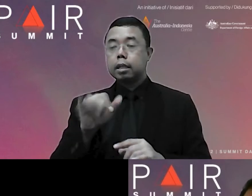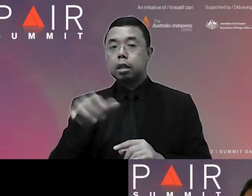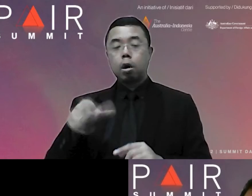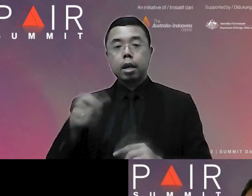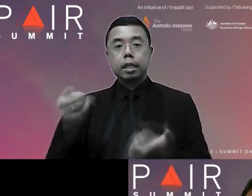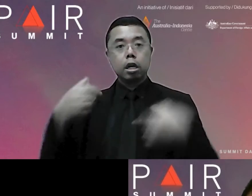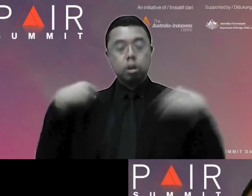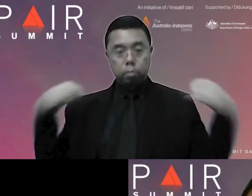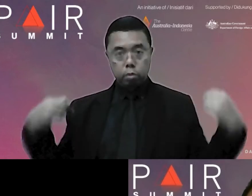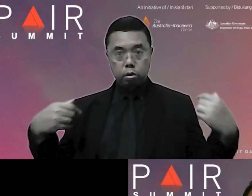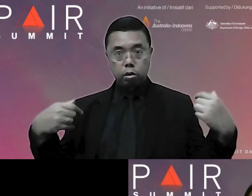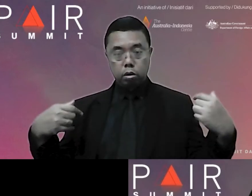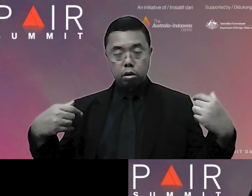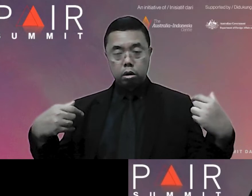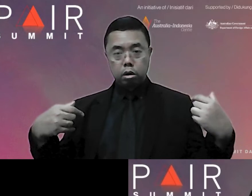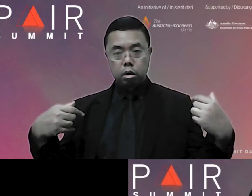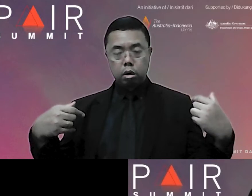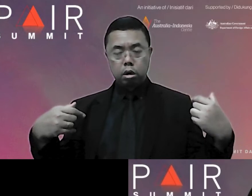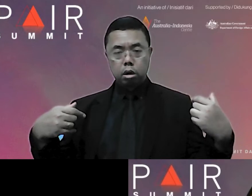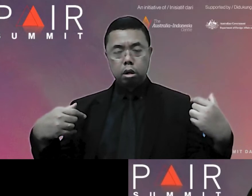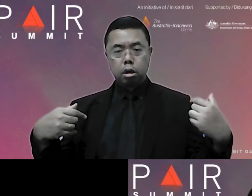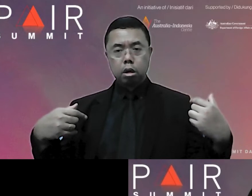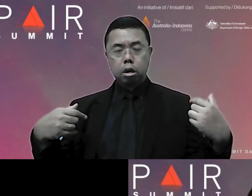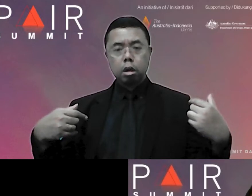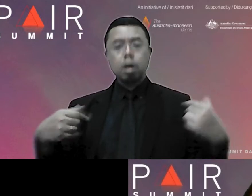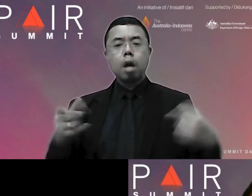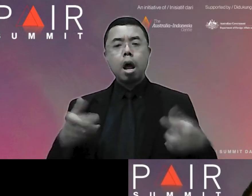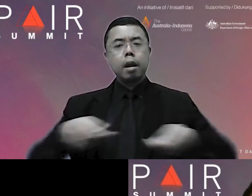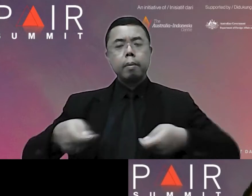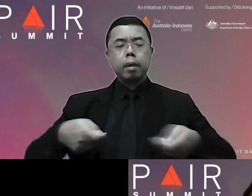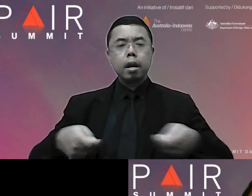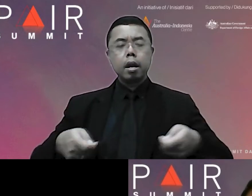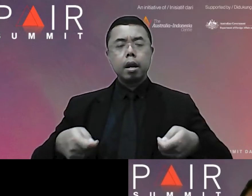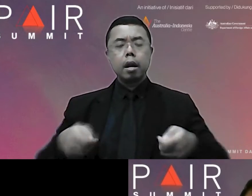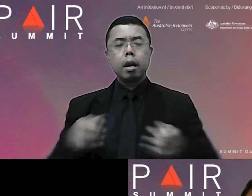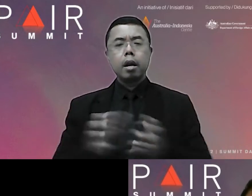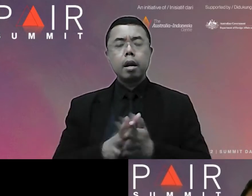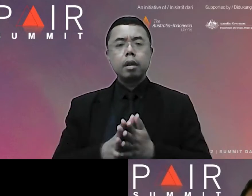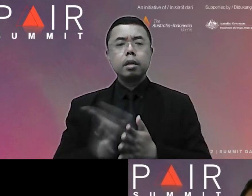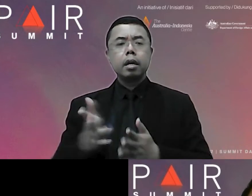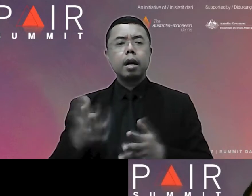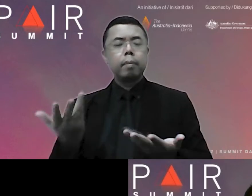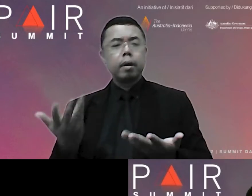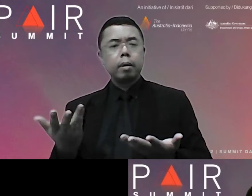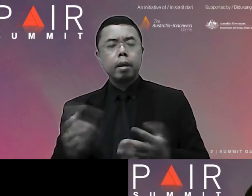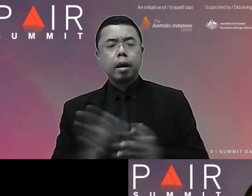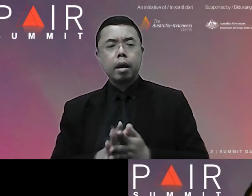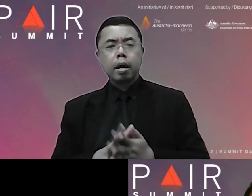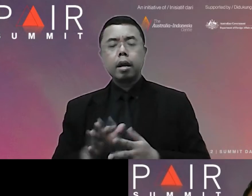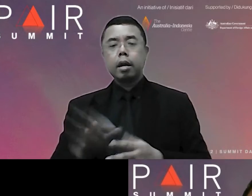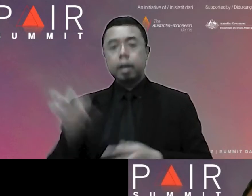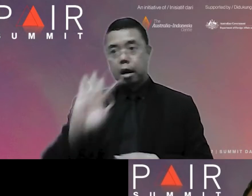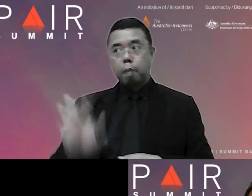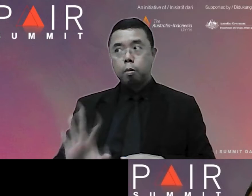control until to the district level. While in South Sulawesi, it's quite different. The government some of